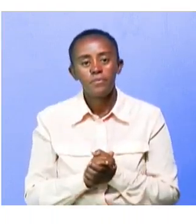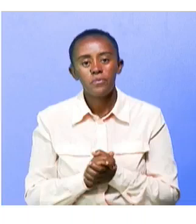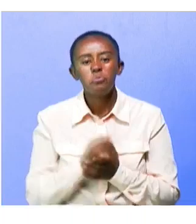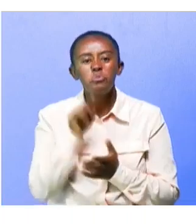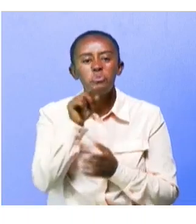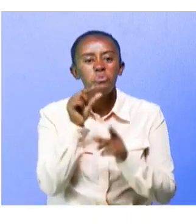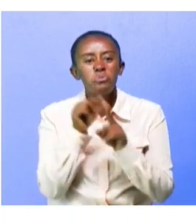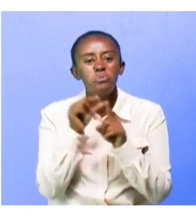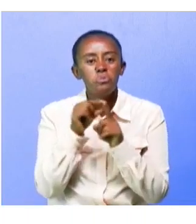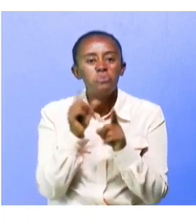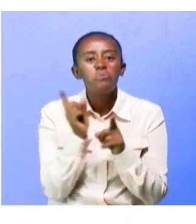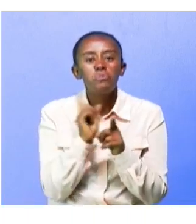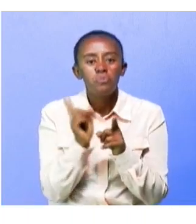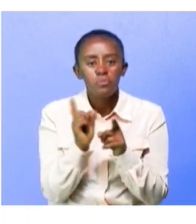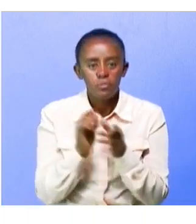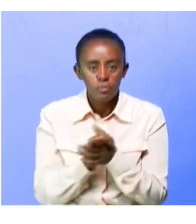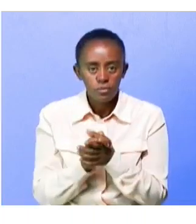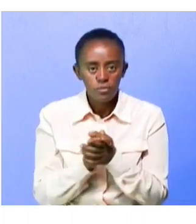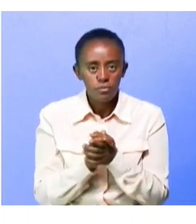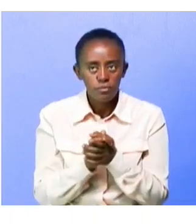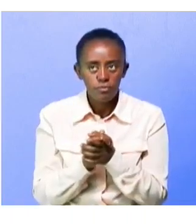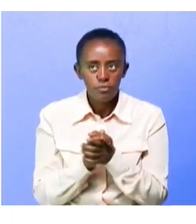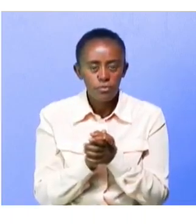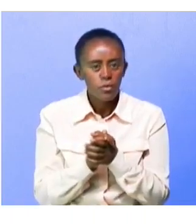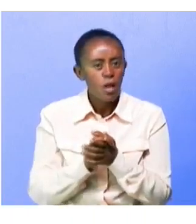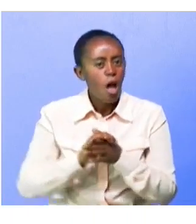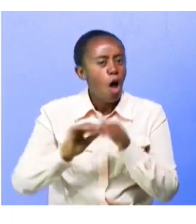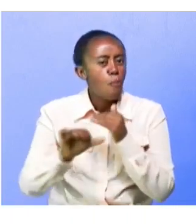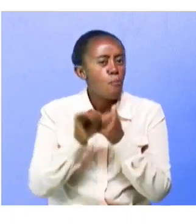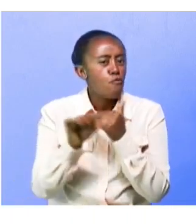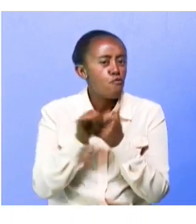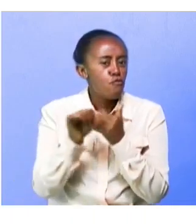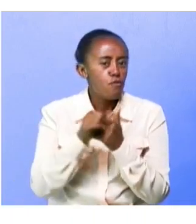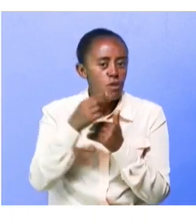is a harmful